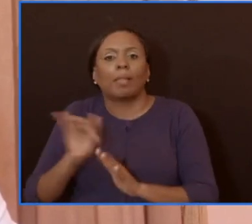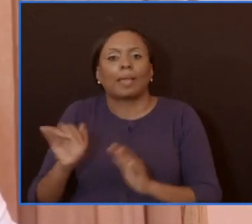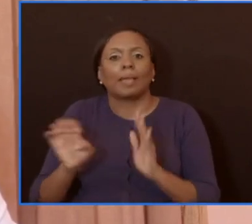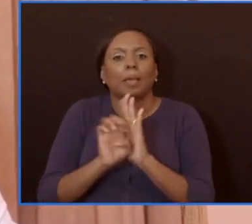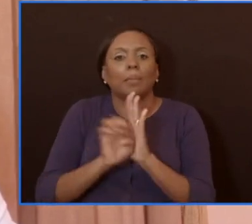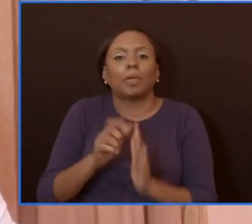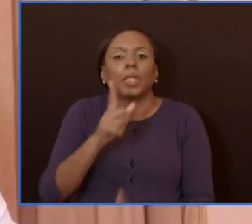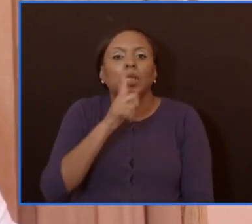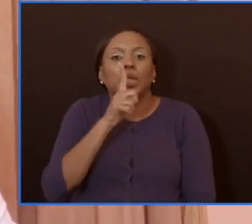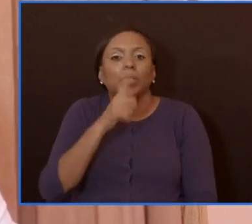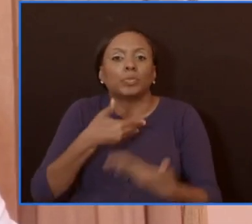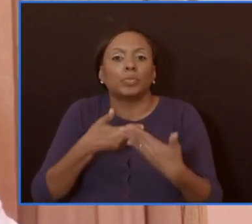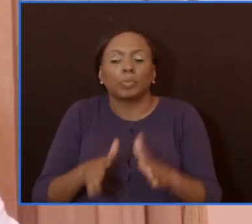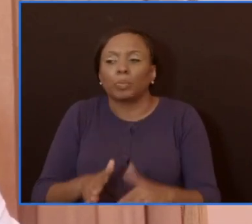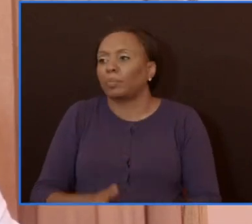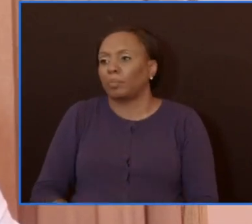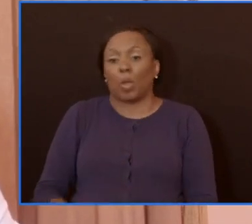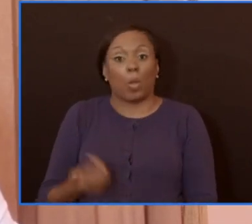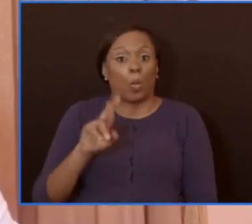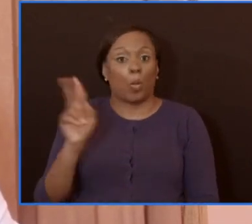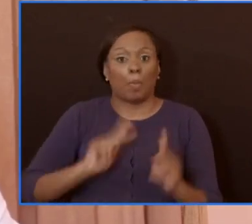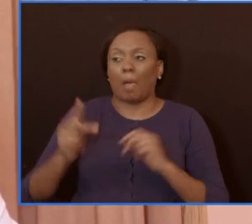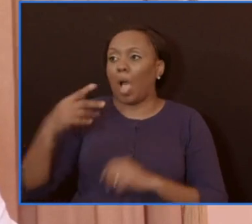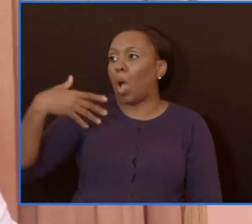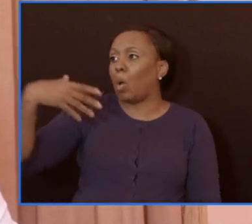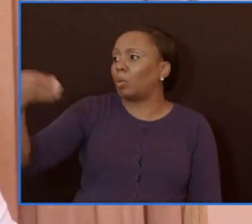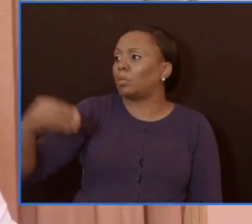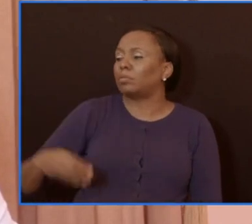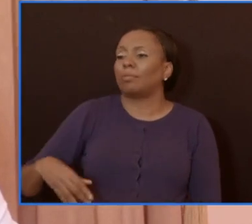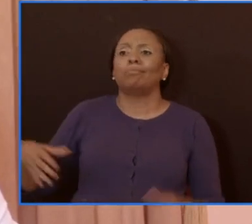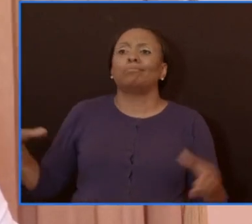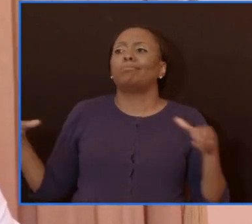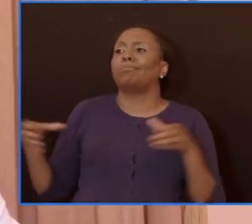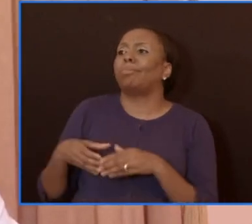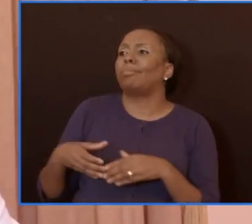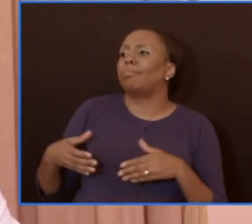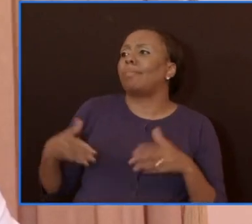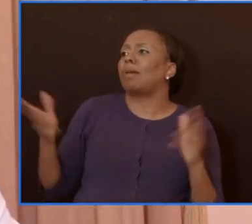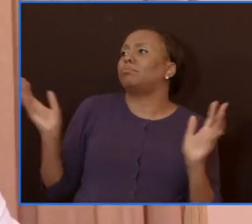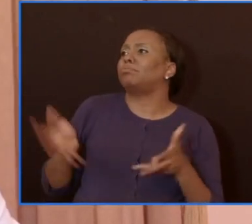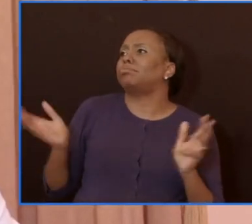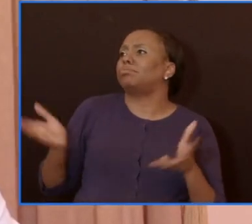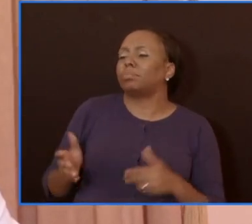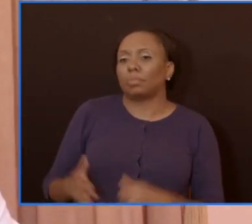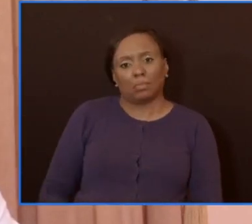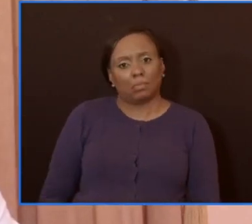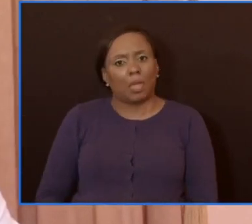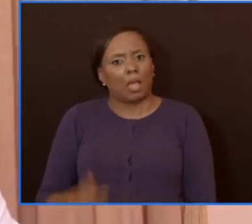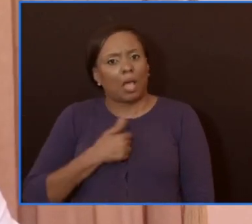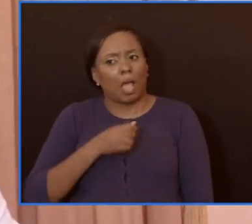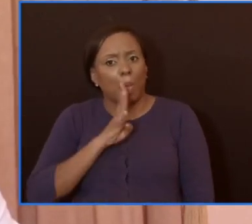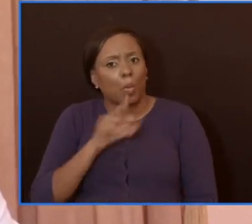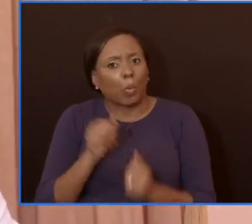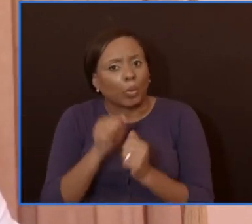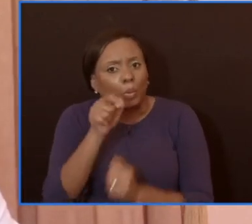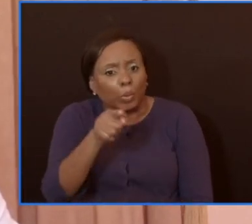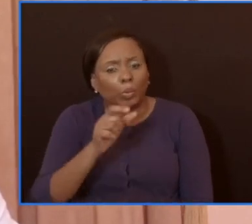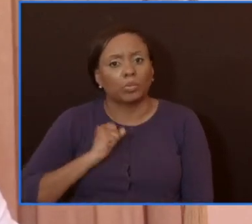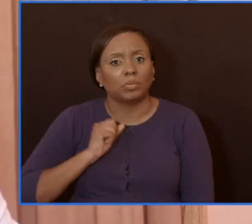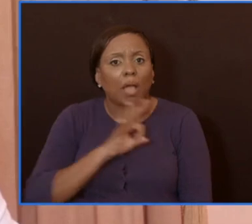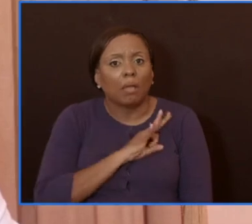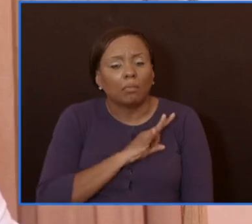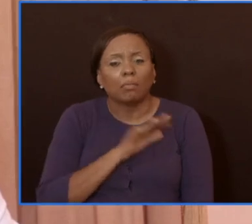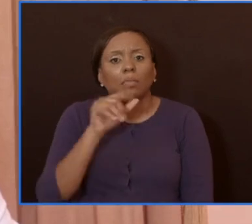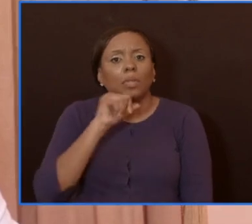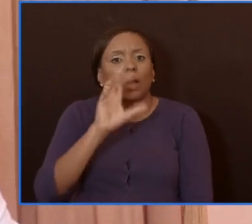in the precincts outside where people just gather in to gaff and talk. I'm talking to employees and workers who are not adhering